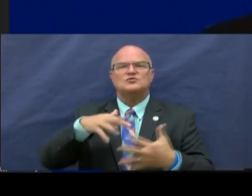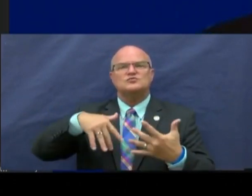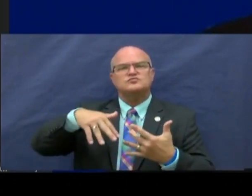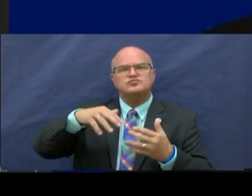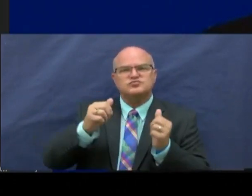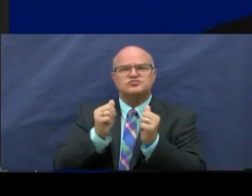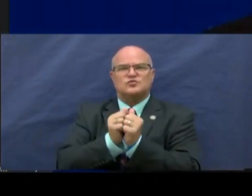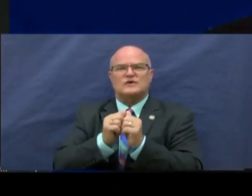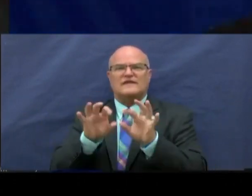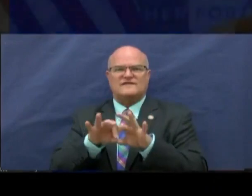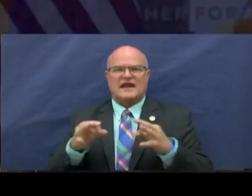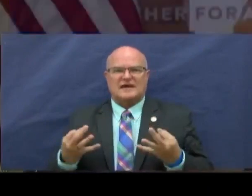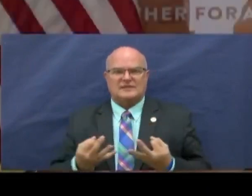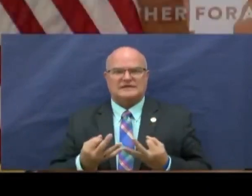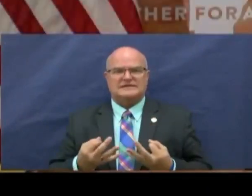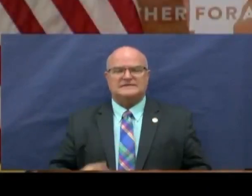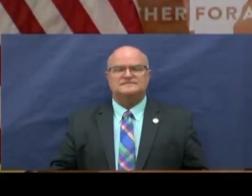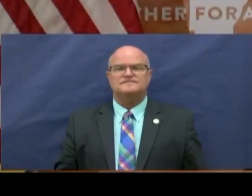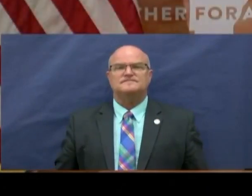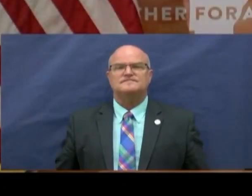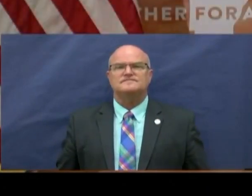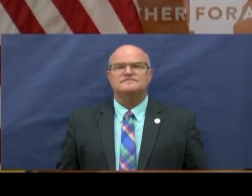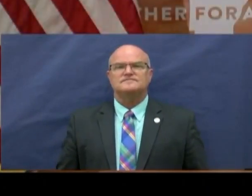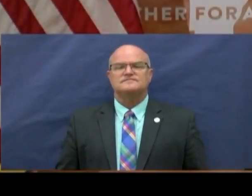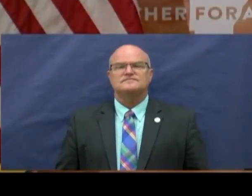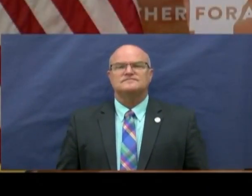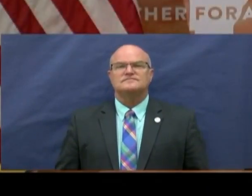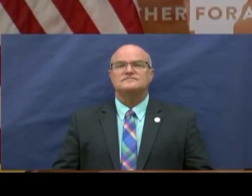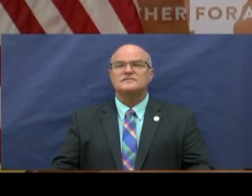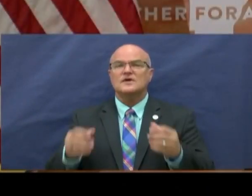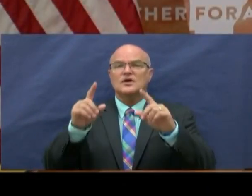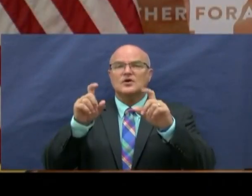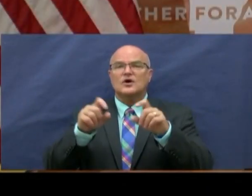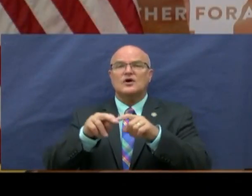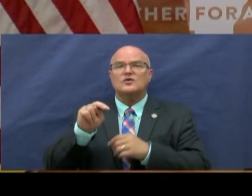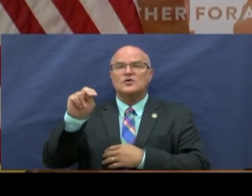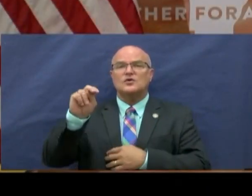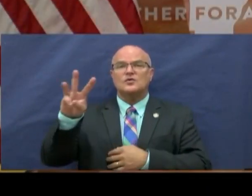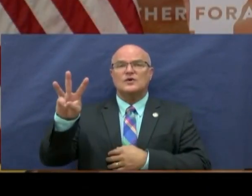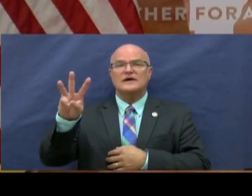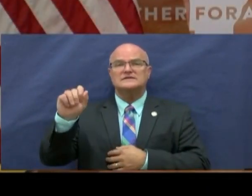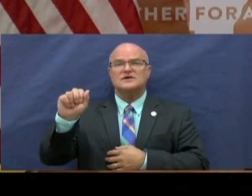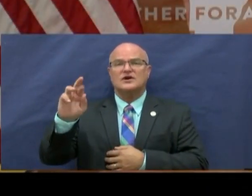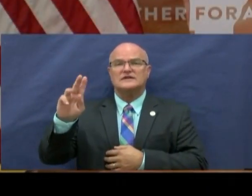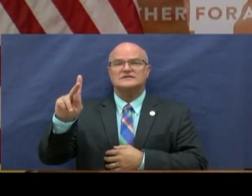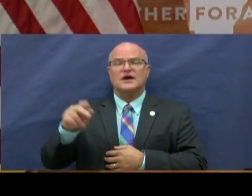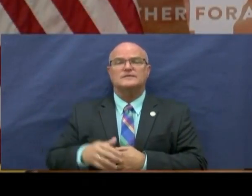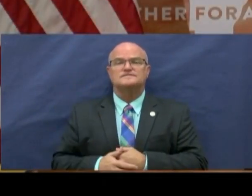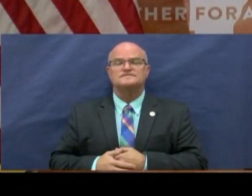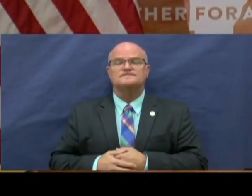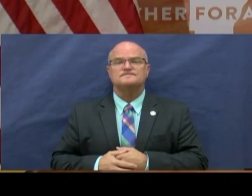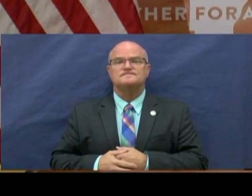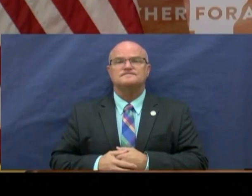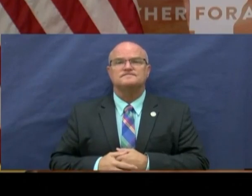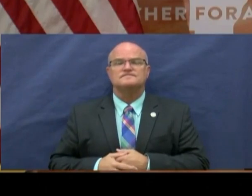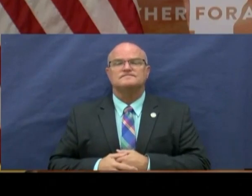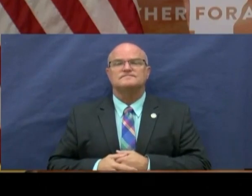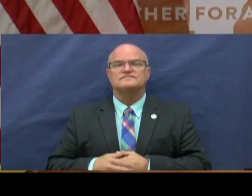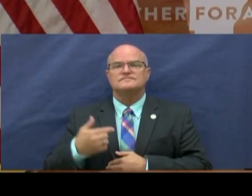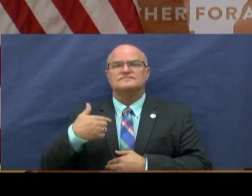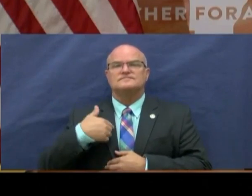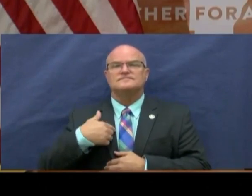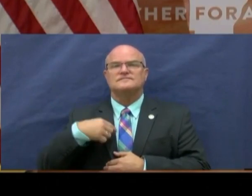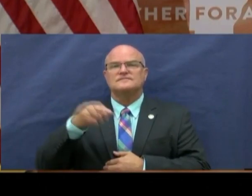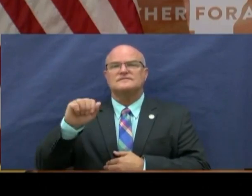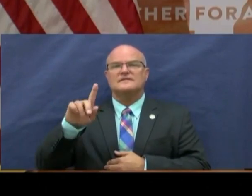interactions among the families. Are there any questions? You. Are there any questions from Northwest? Hi, Governor. This is